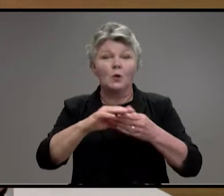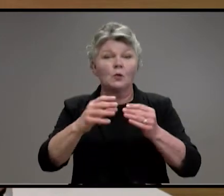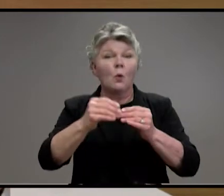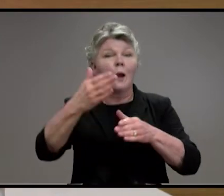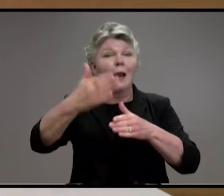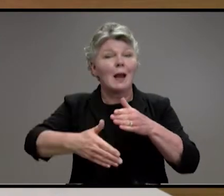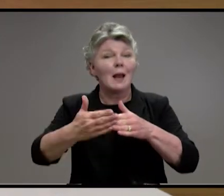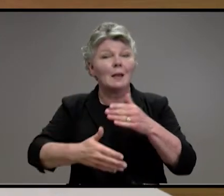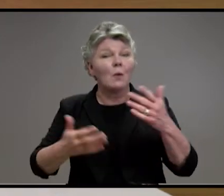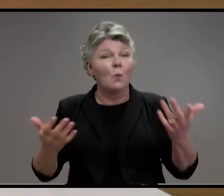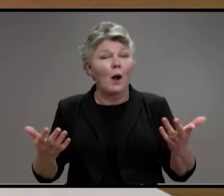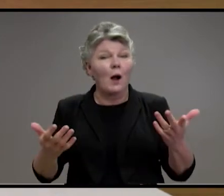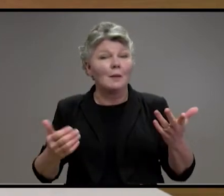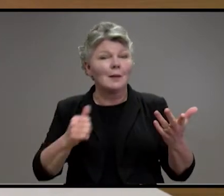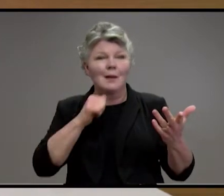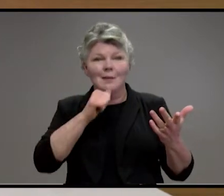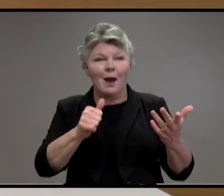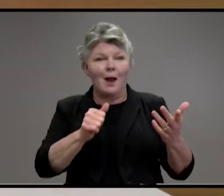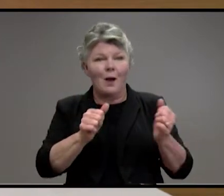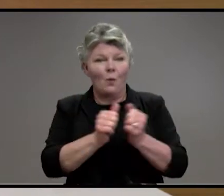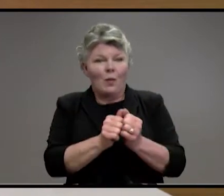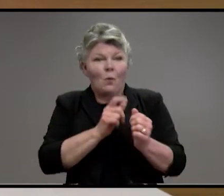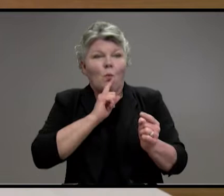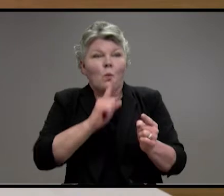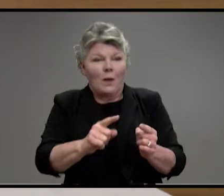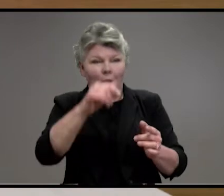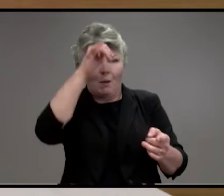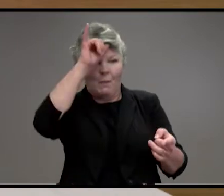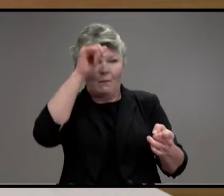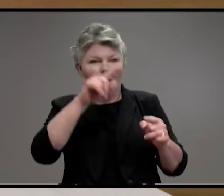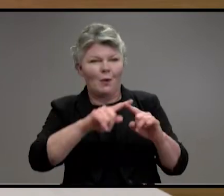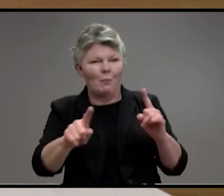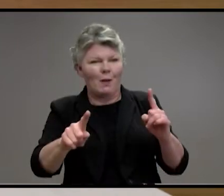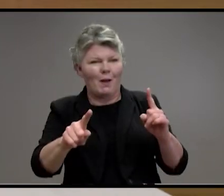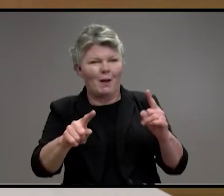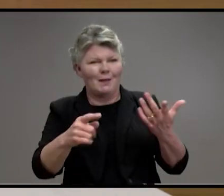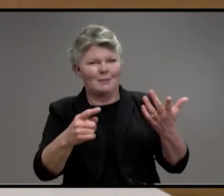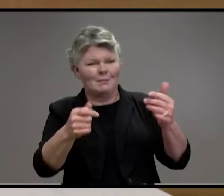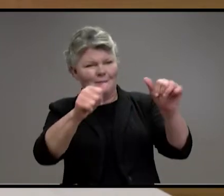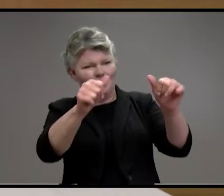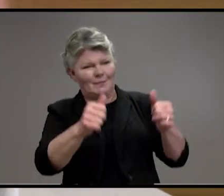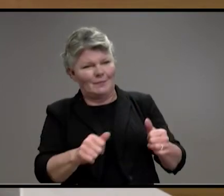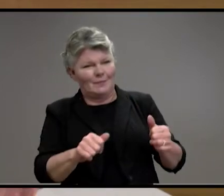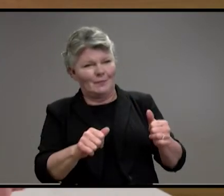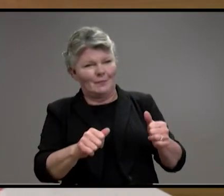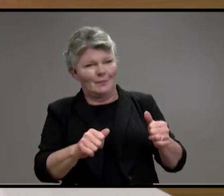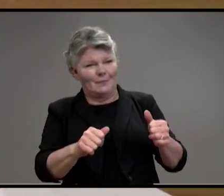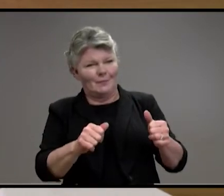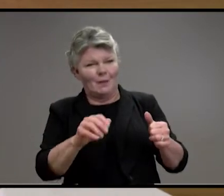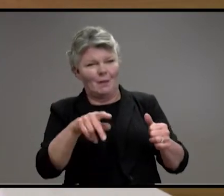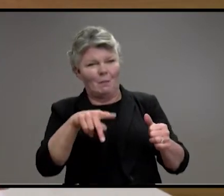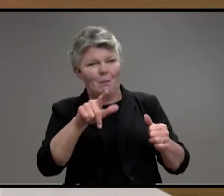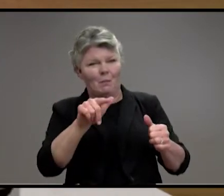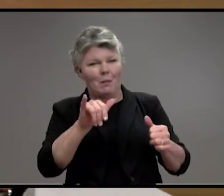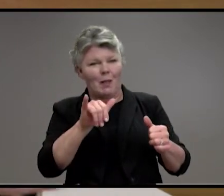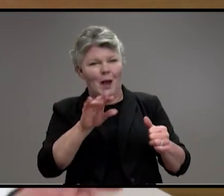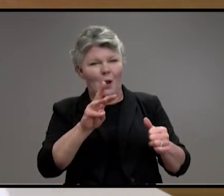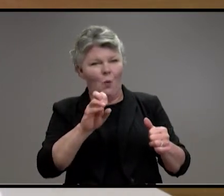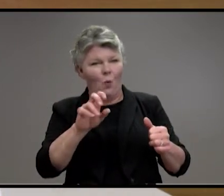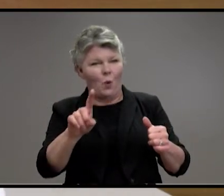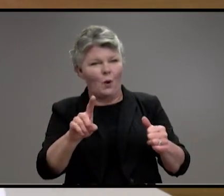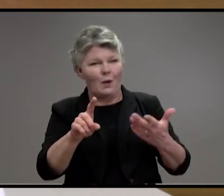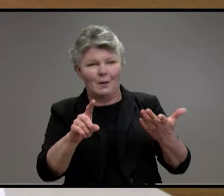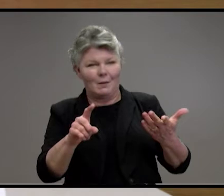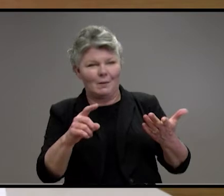unexpectedly, not with a flesh and blood buffalo, but with a plywood buffalo painted white, a white